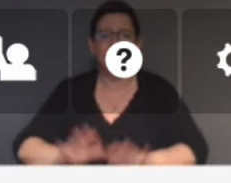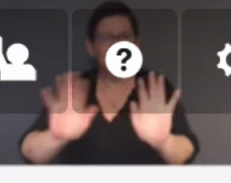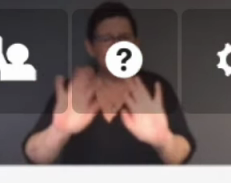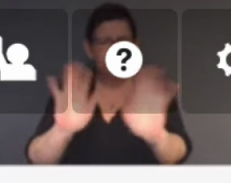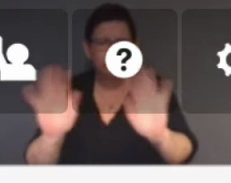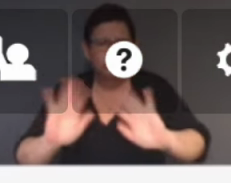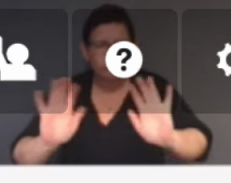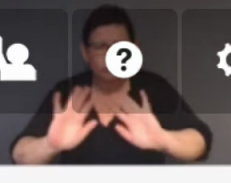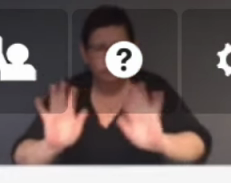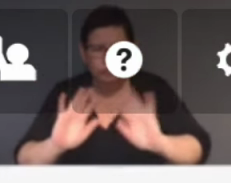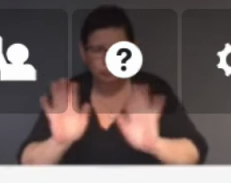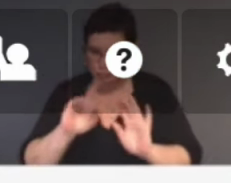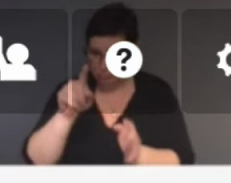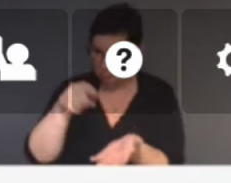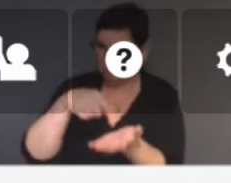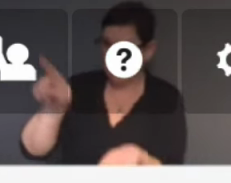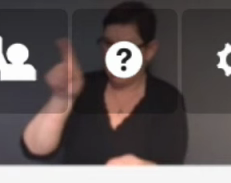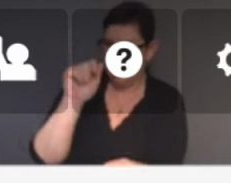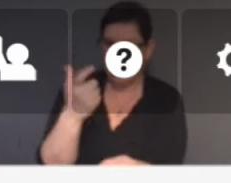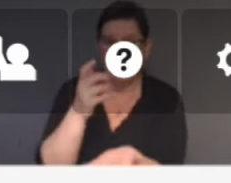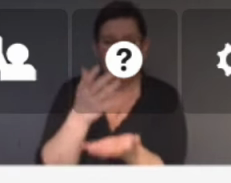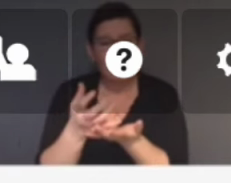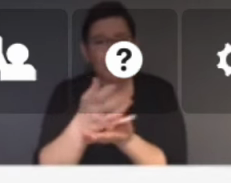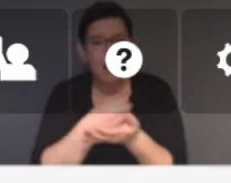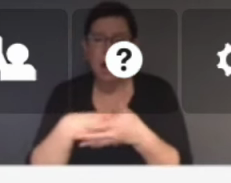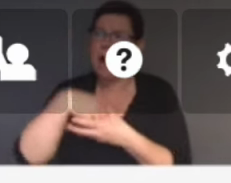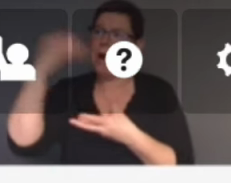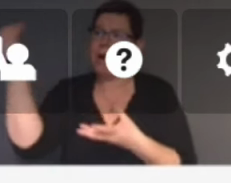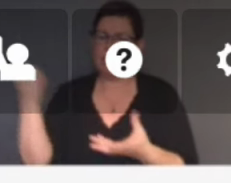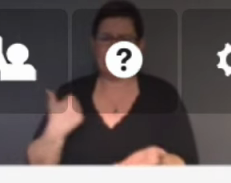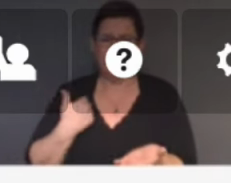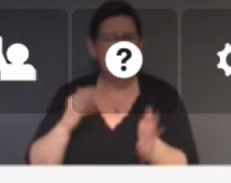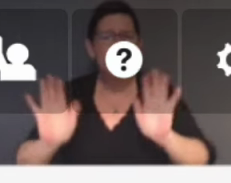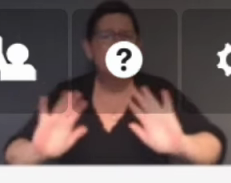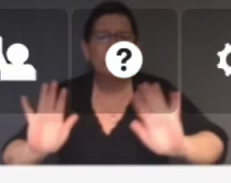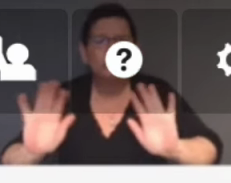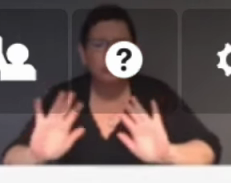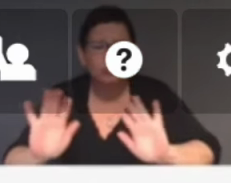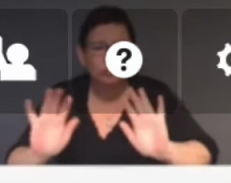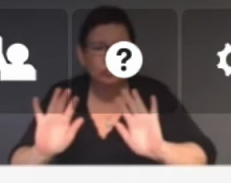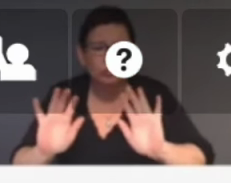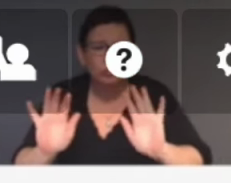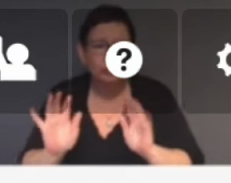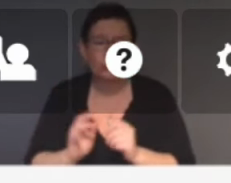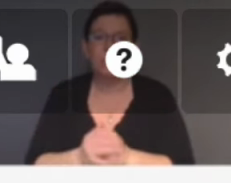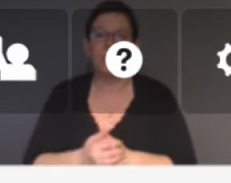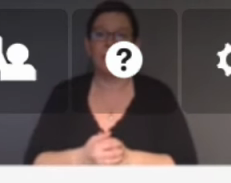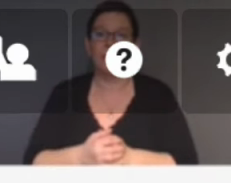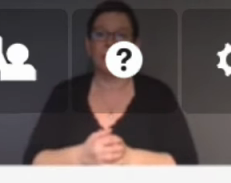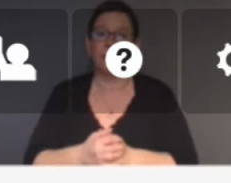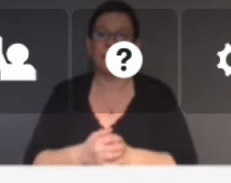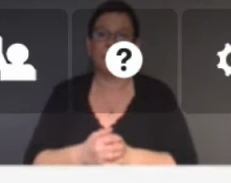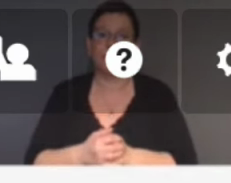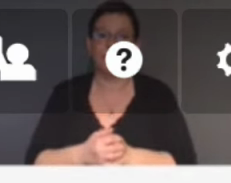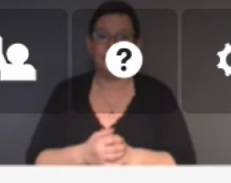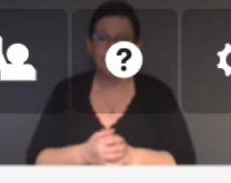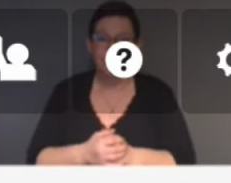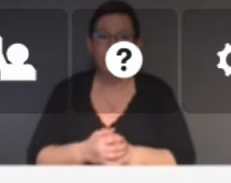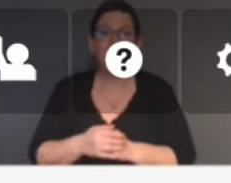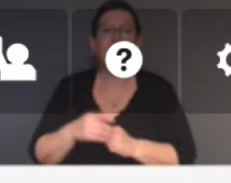The CRA asks for this information to calculate your benefits. The amount you're entitled